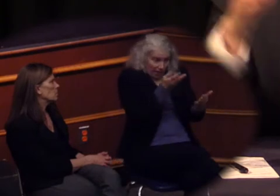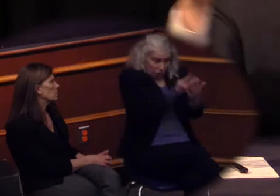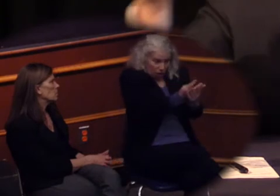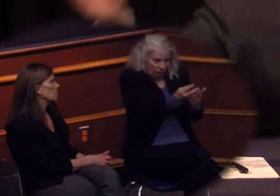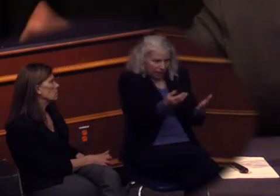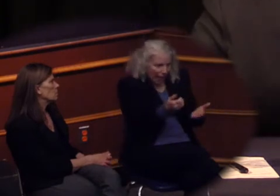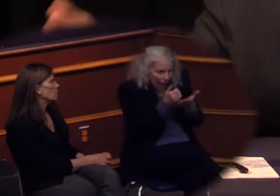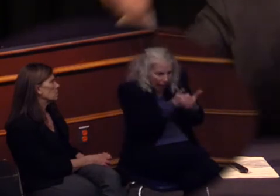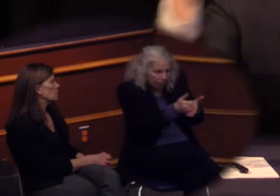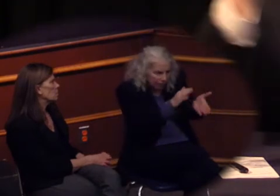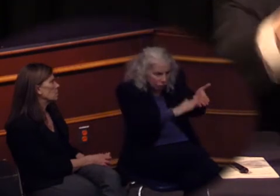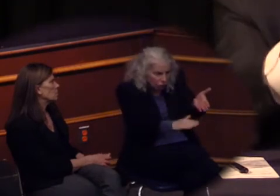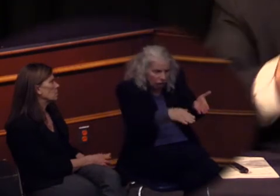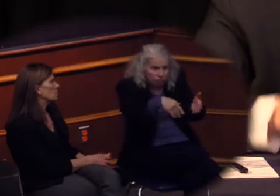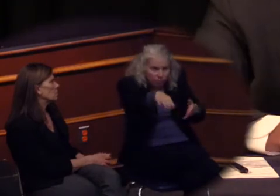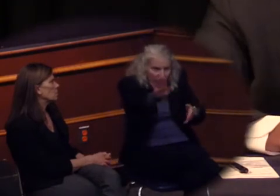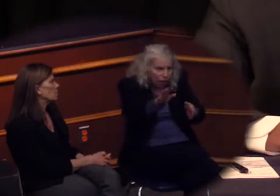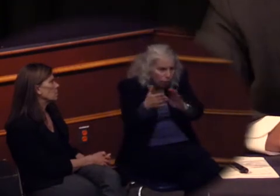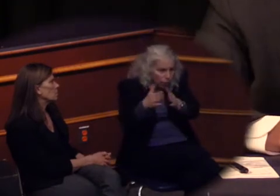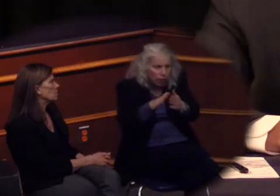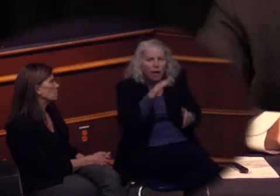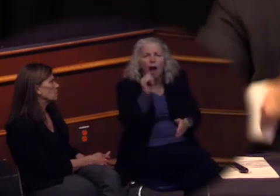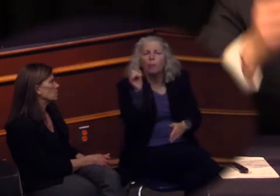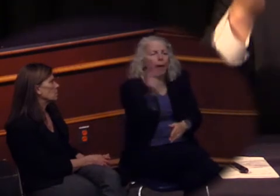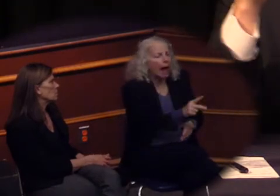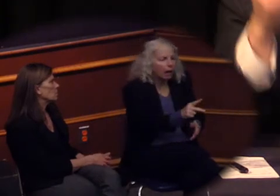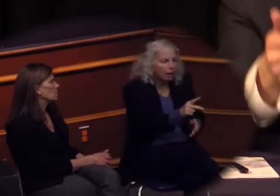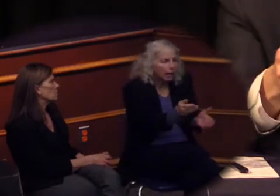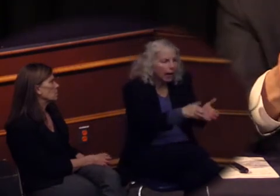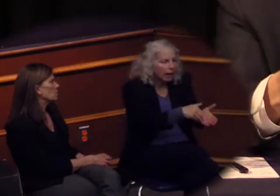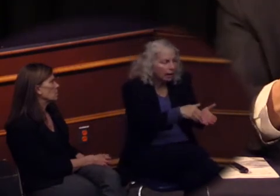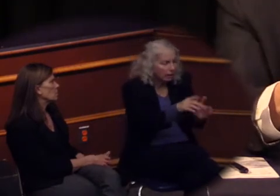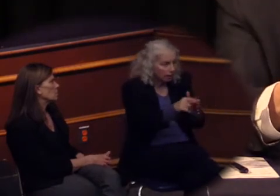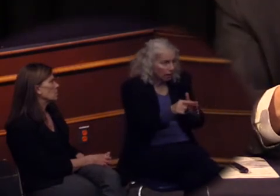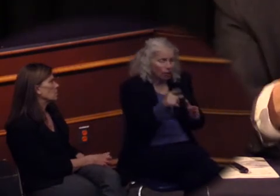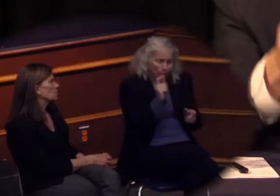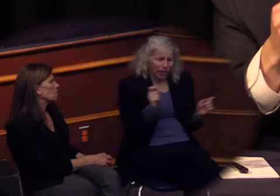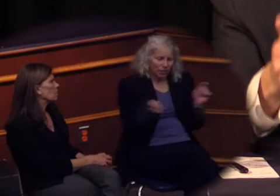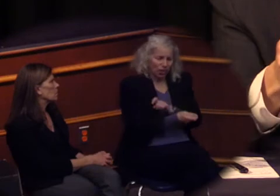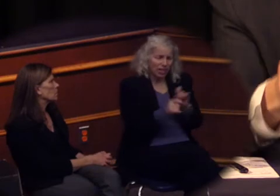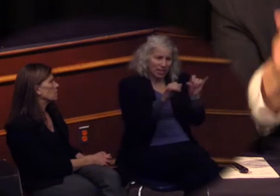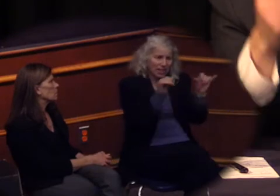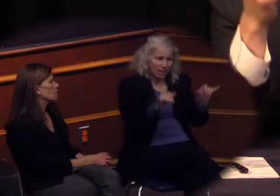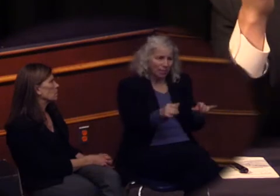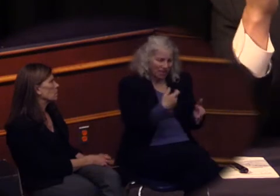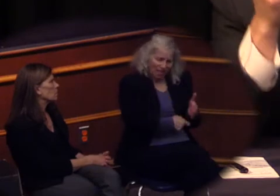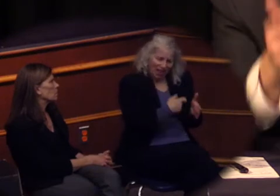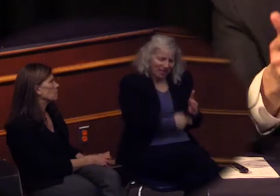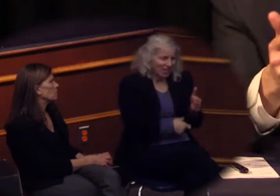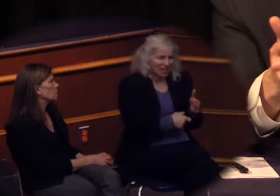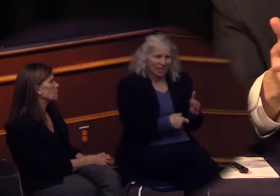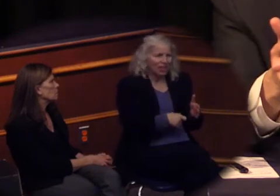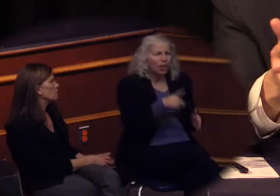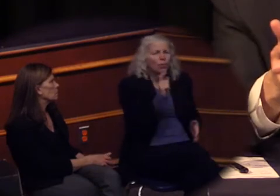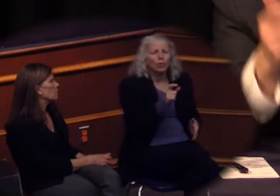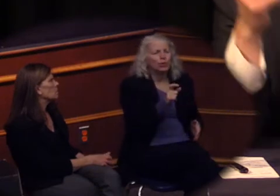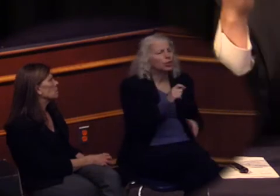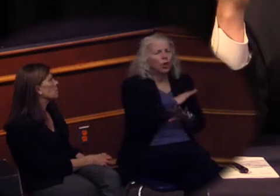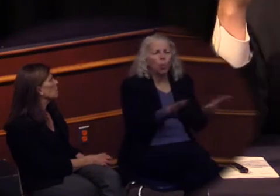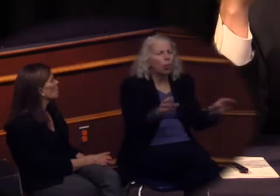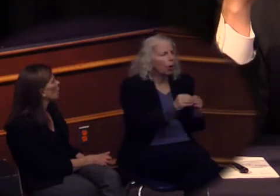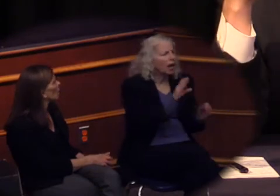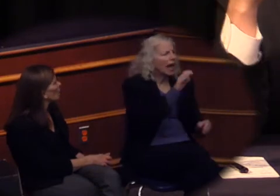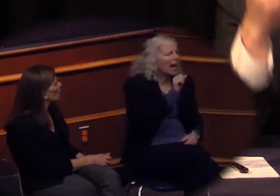successful and they get out and don't end up back in. I think we've got to reform our system in fees and fines. I think we should get rid of cash bail.